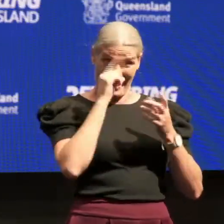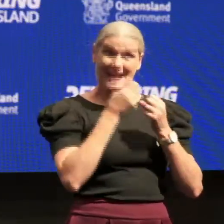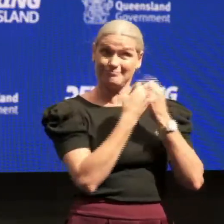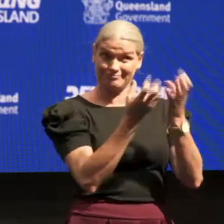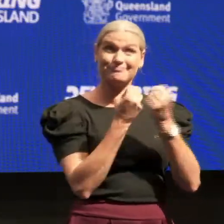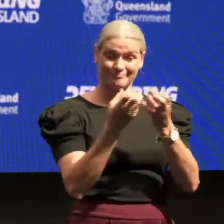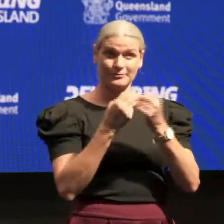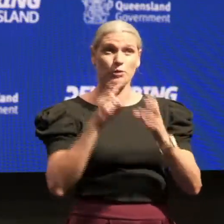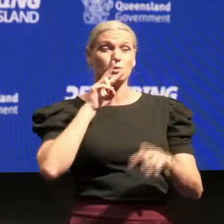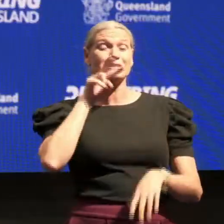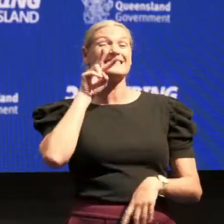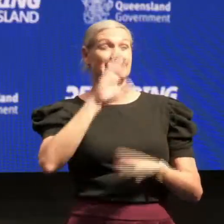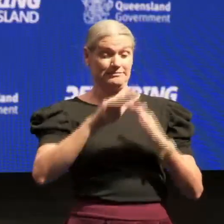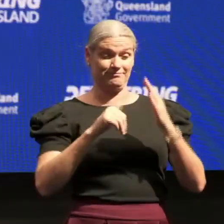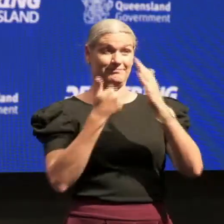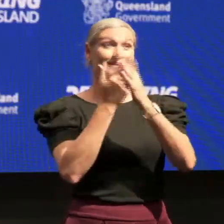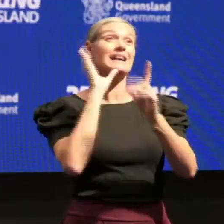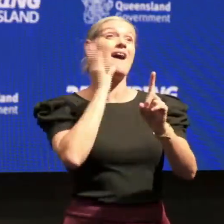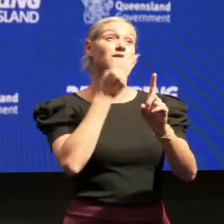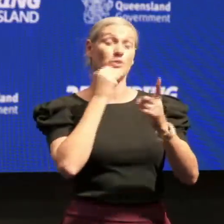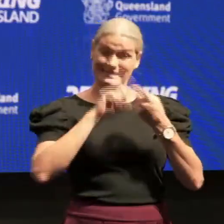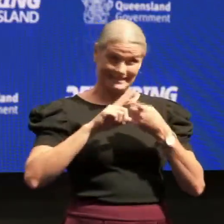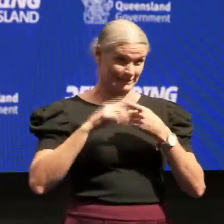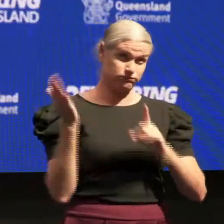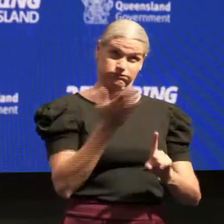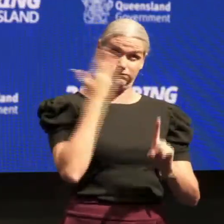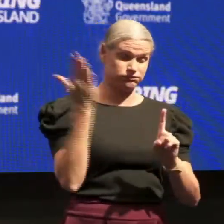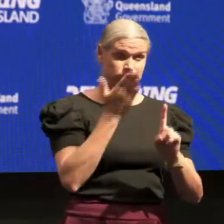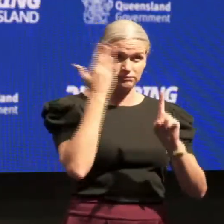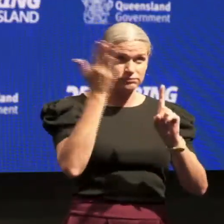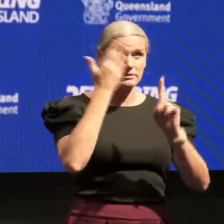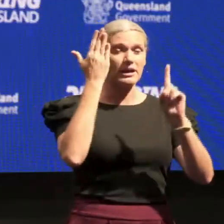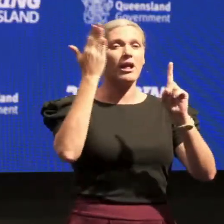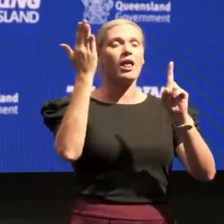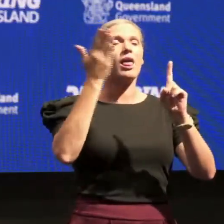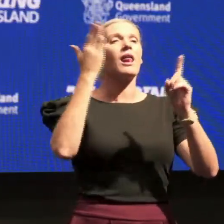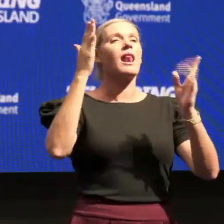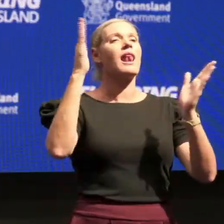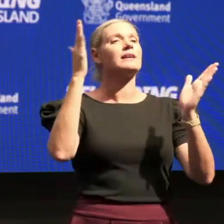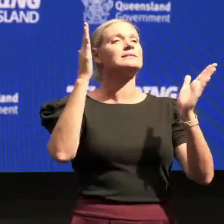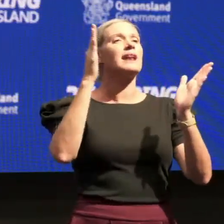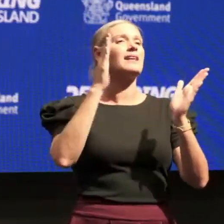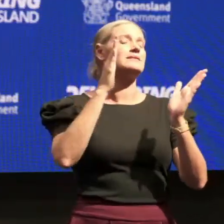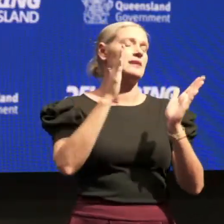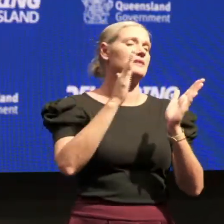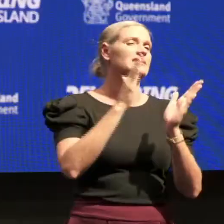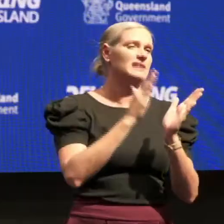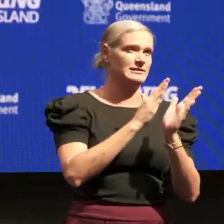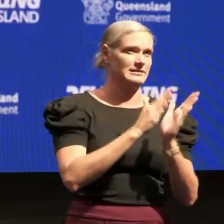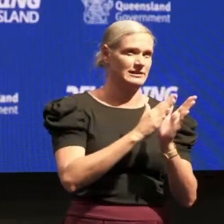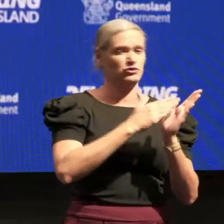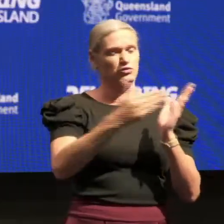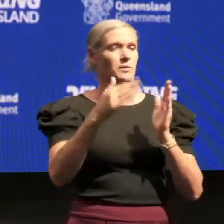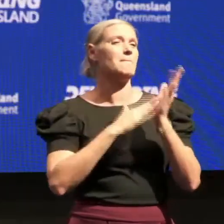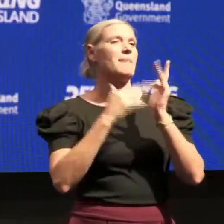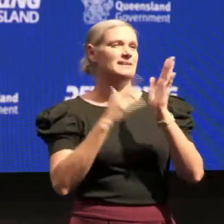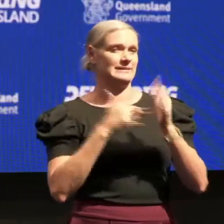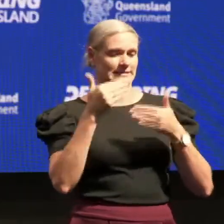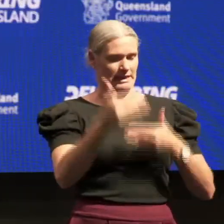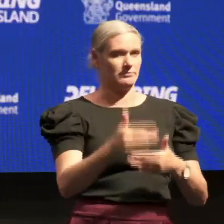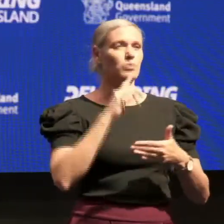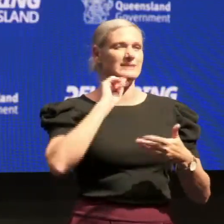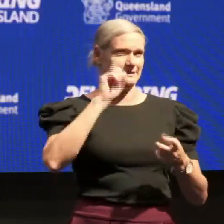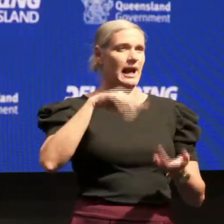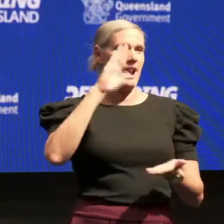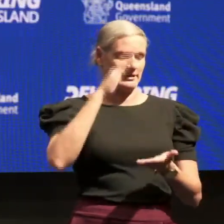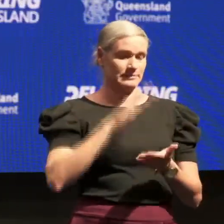continue into this afternoon, probably an easing of the winds later in the day today and into Monday. The types